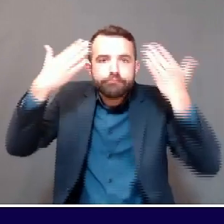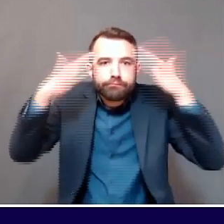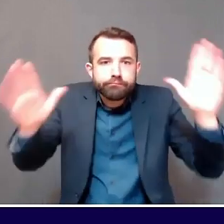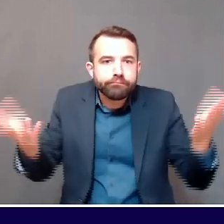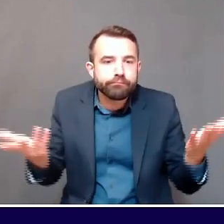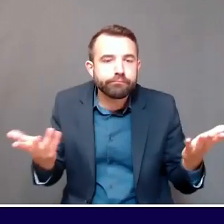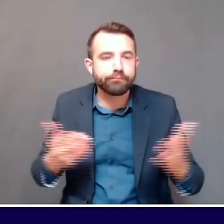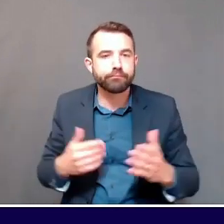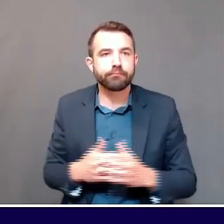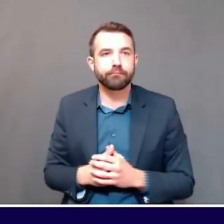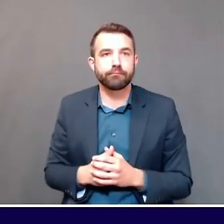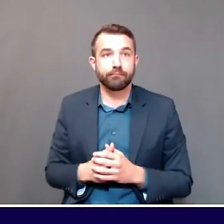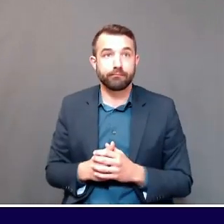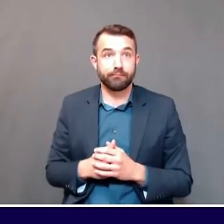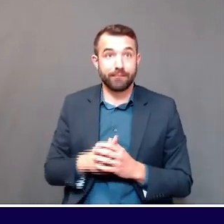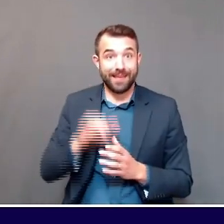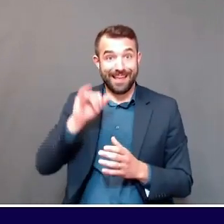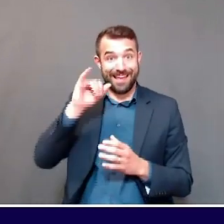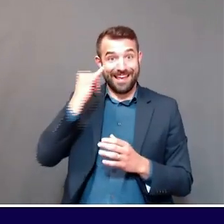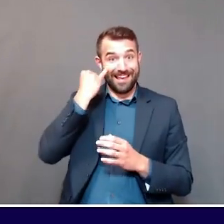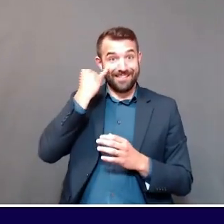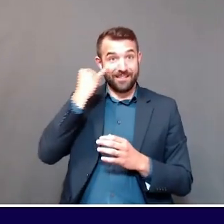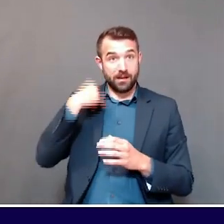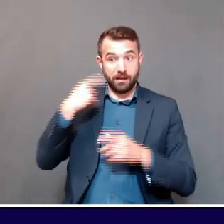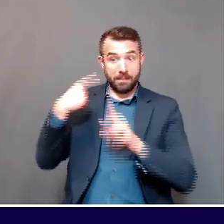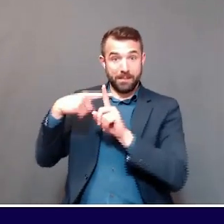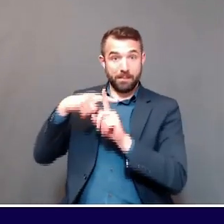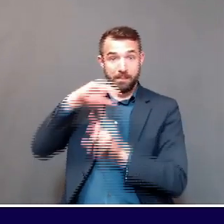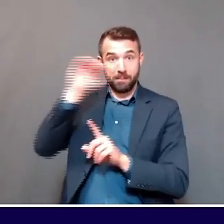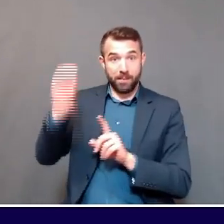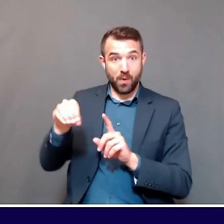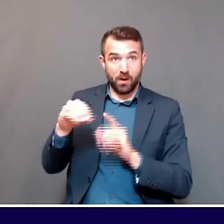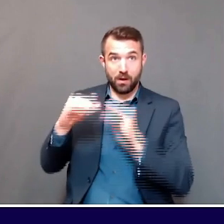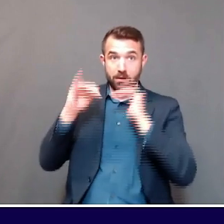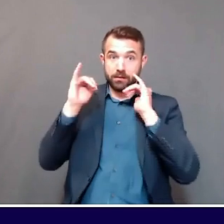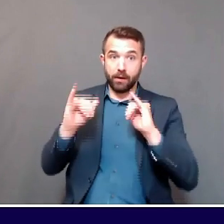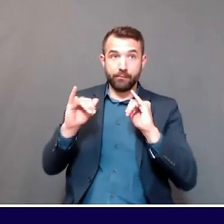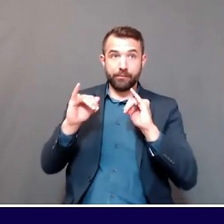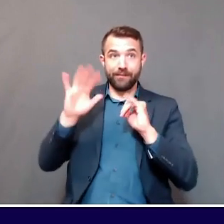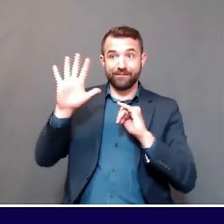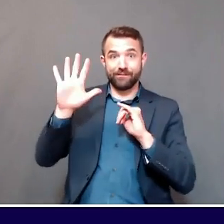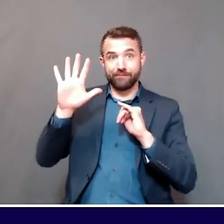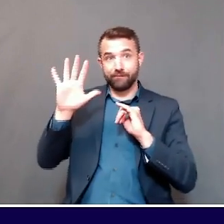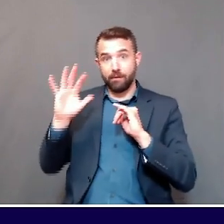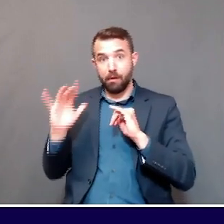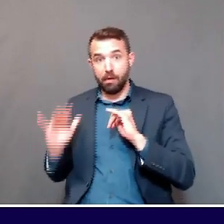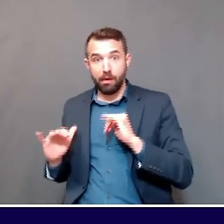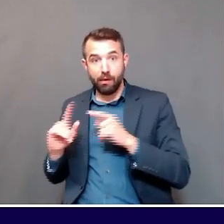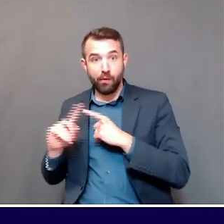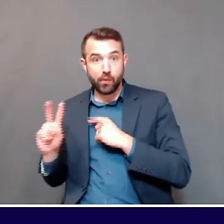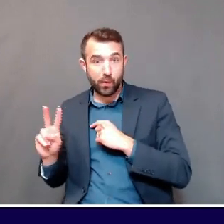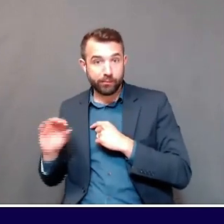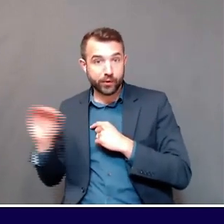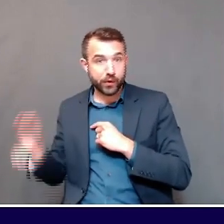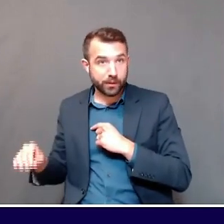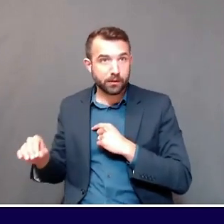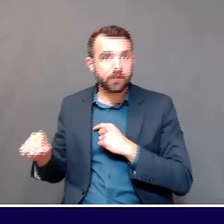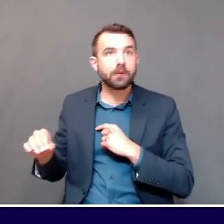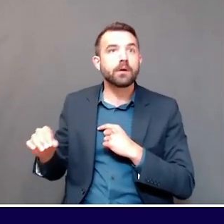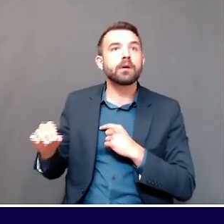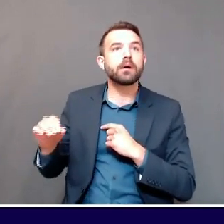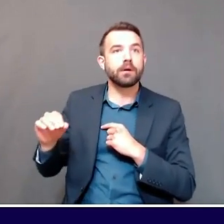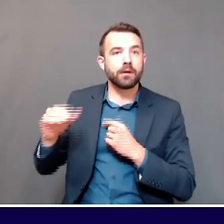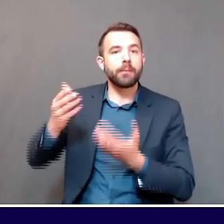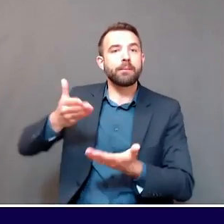that positivity level is, the greater confidence that we have that we're picking up not just folks who have